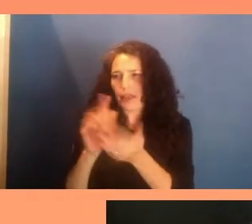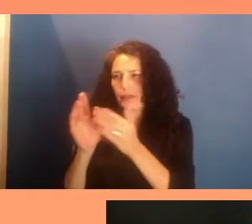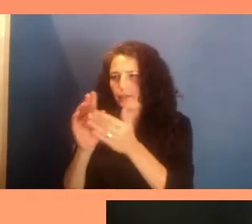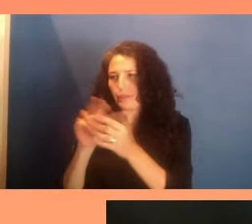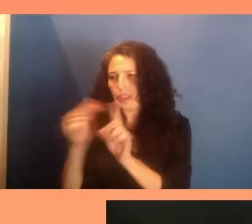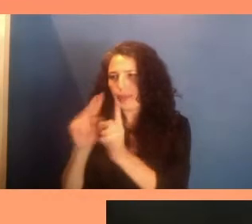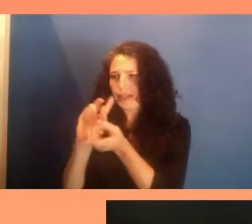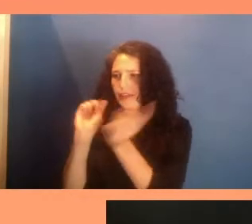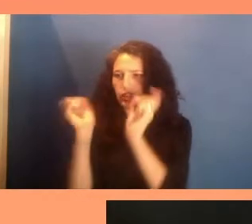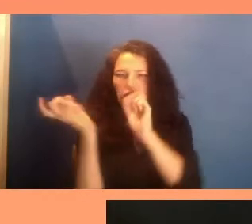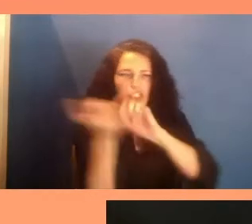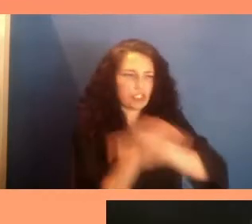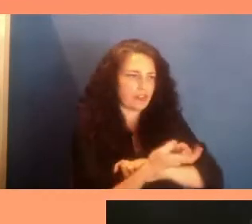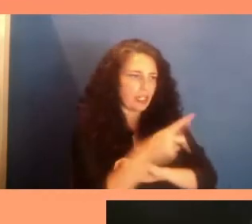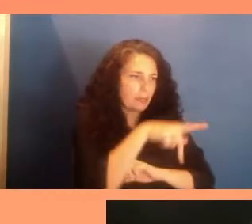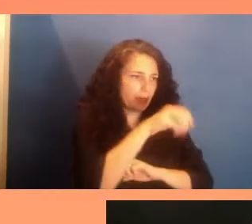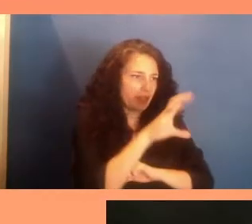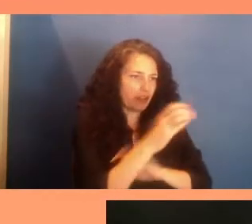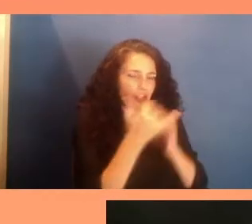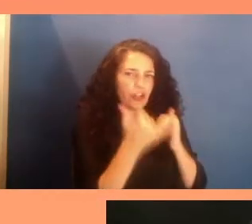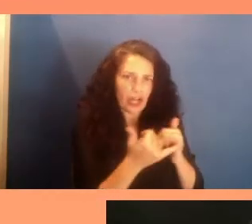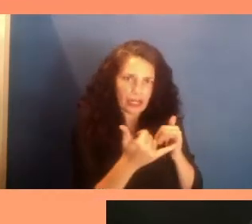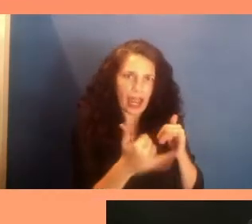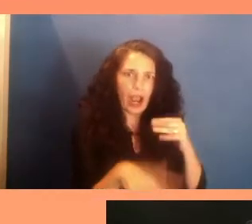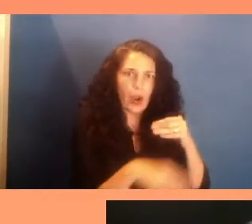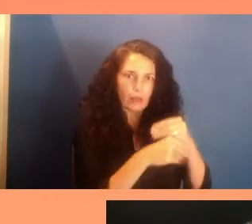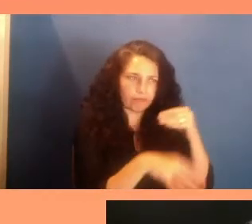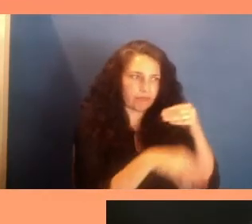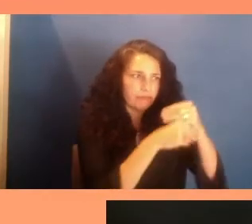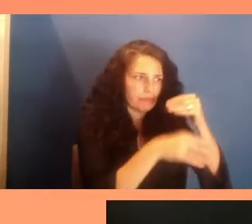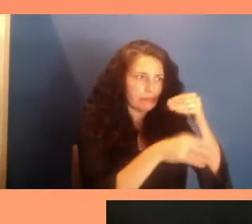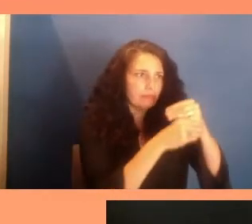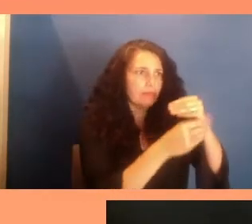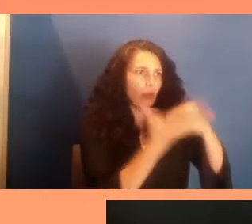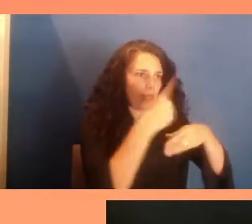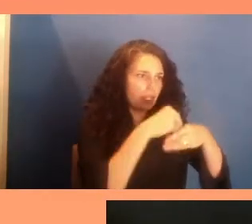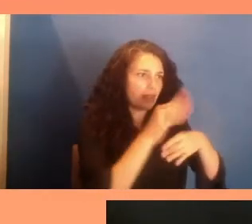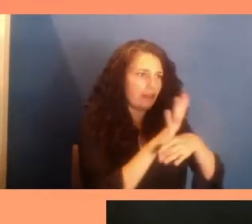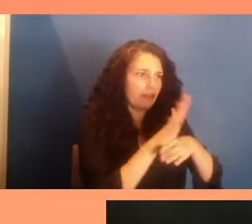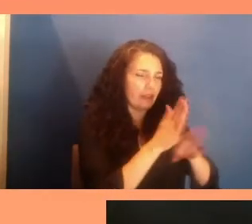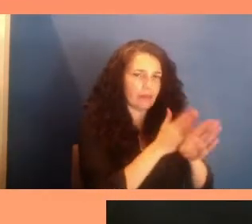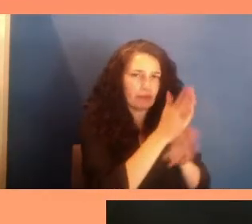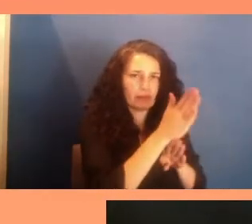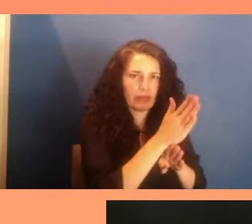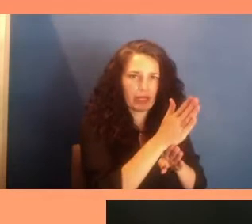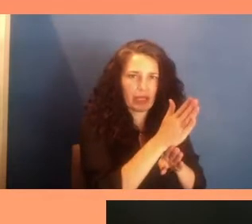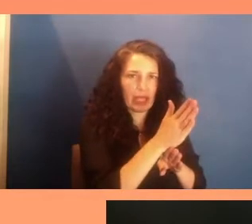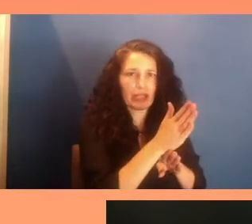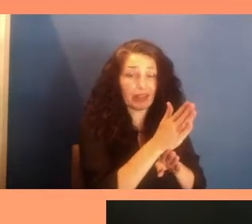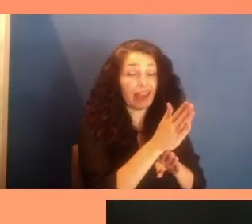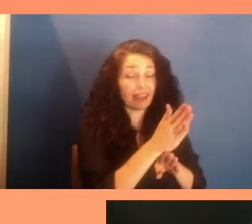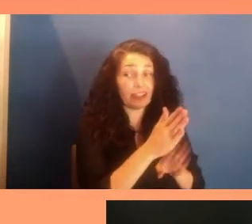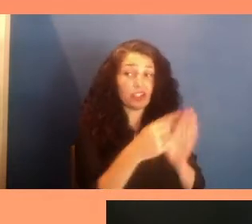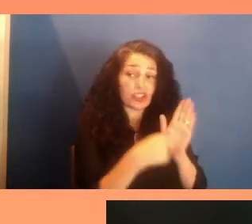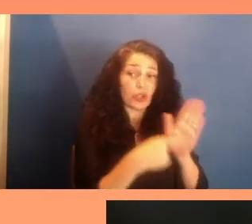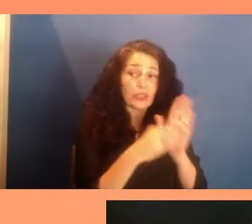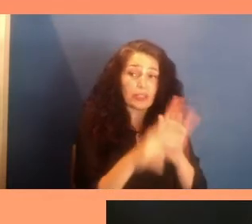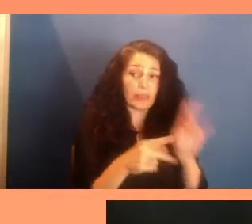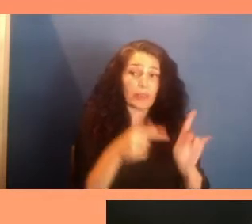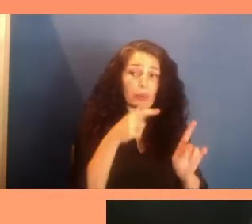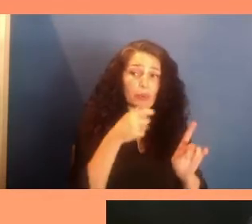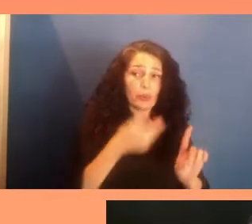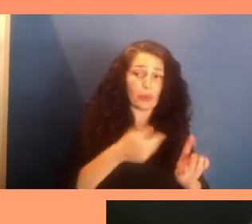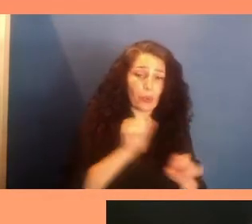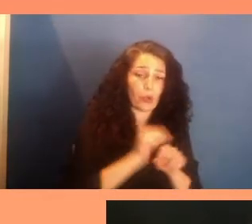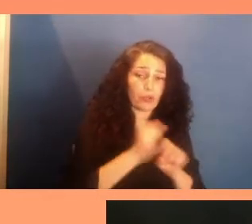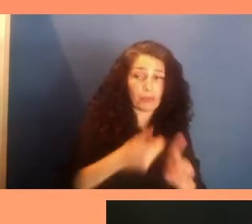working on films and in positions of power, which I think is a testament to the trailblazers that came before us that were kind of calling out some of